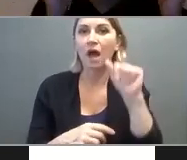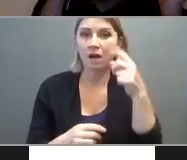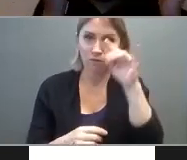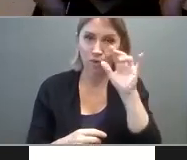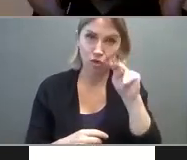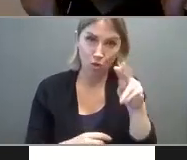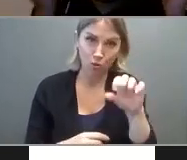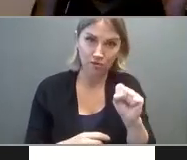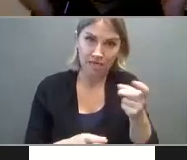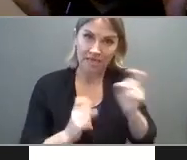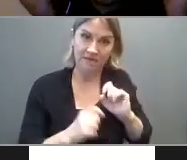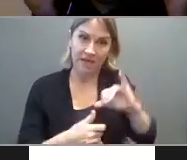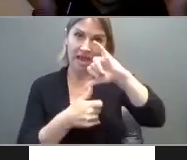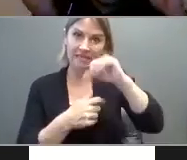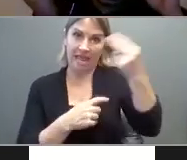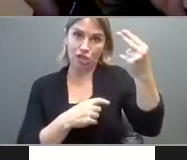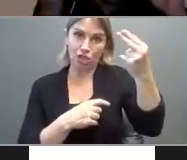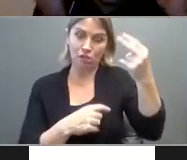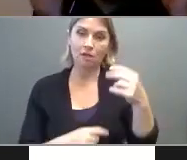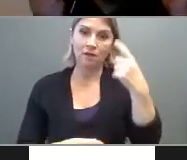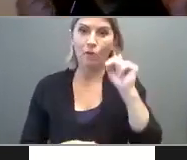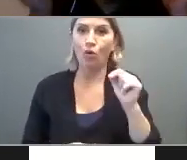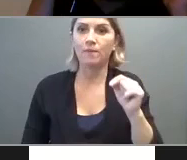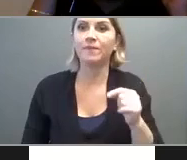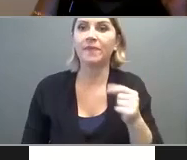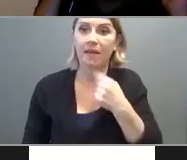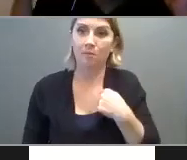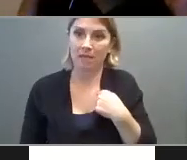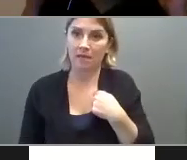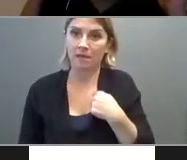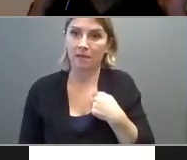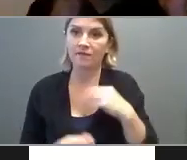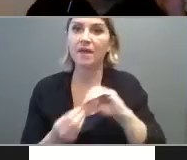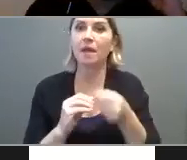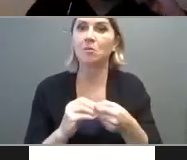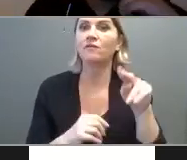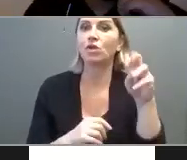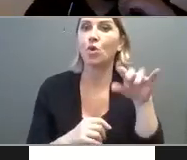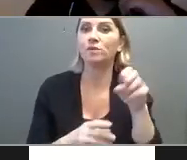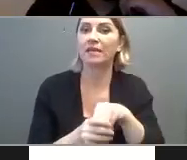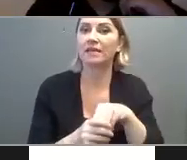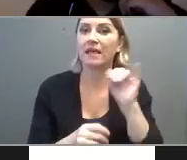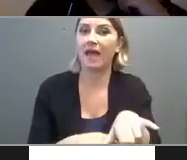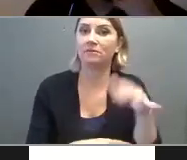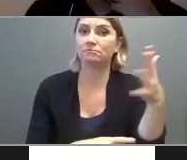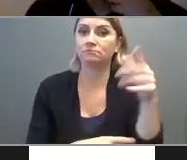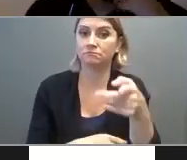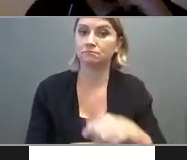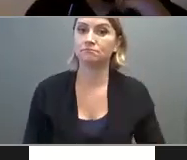Given height h, in terms of h, tell me the number of nodes in a tree.